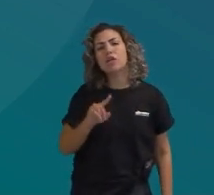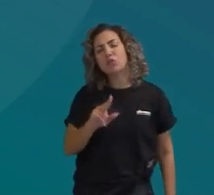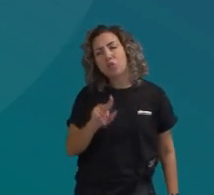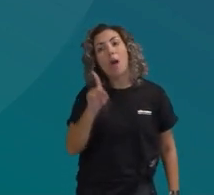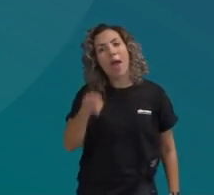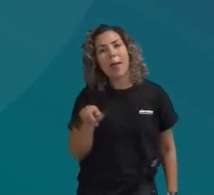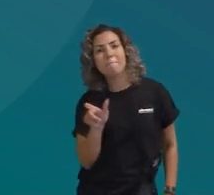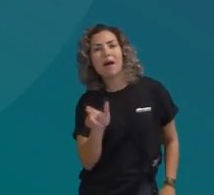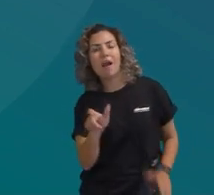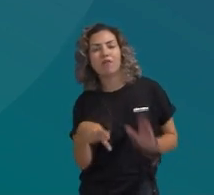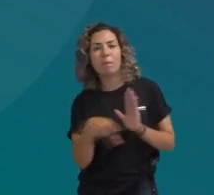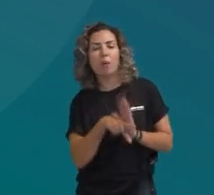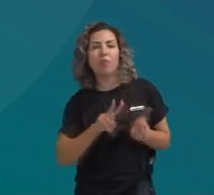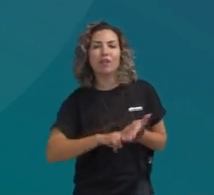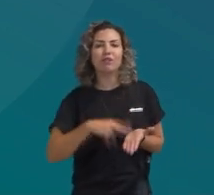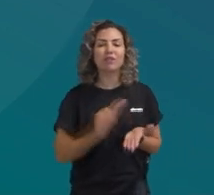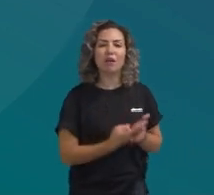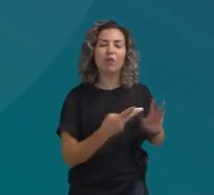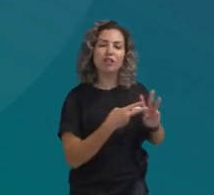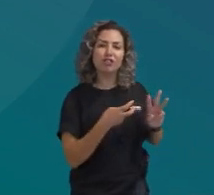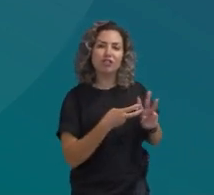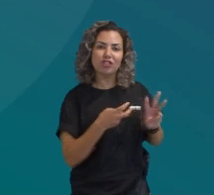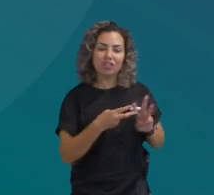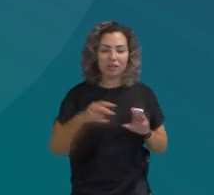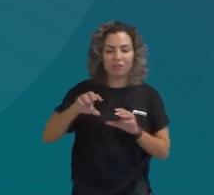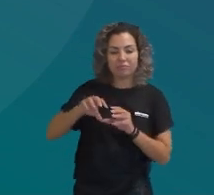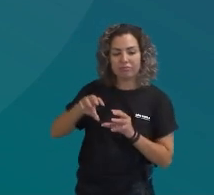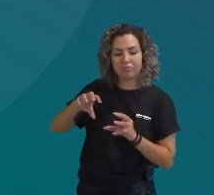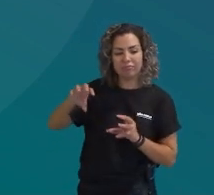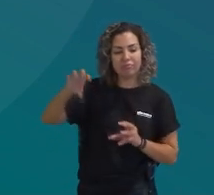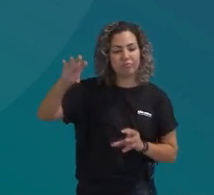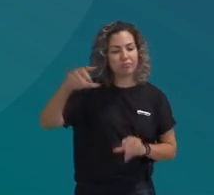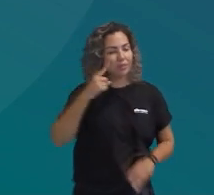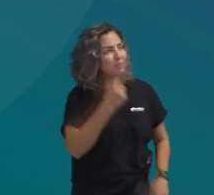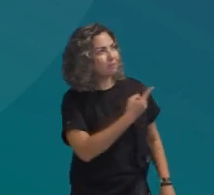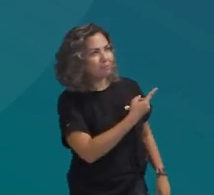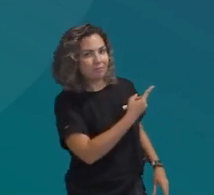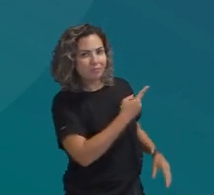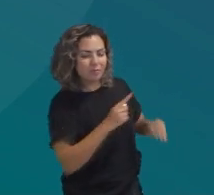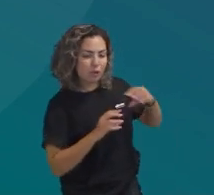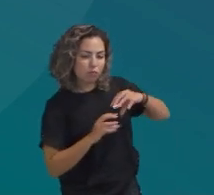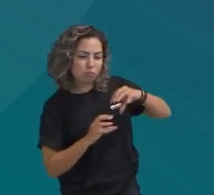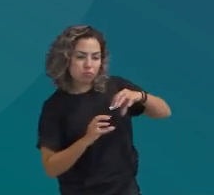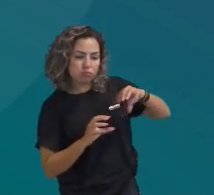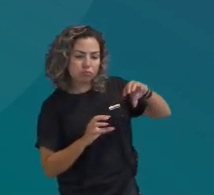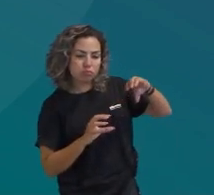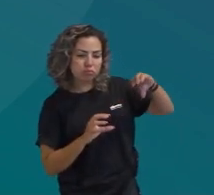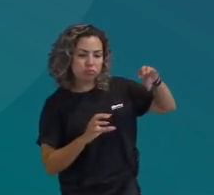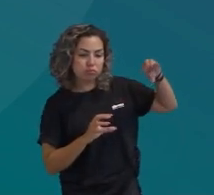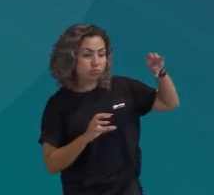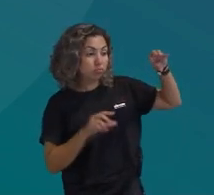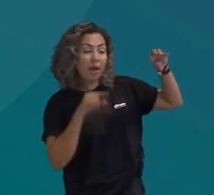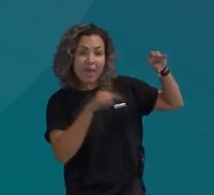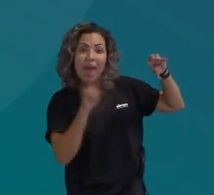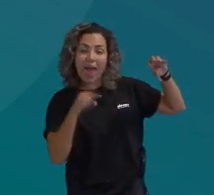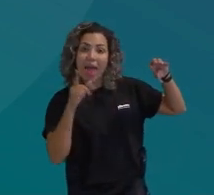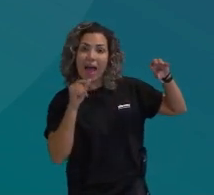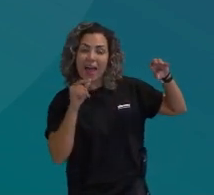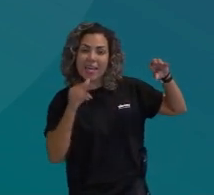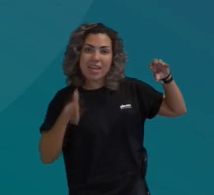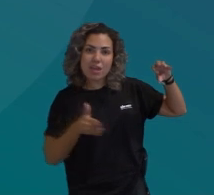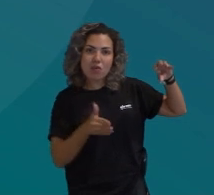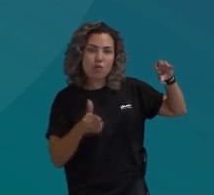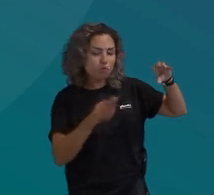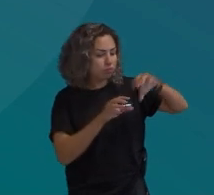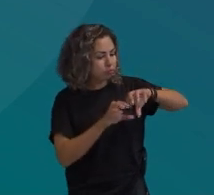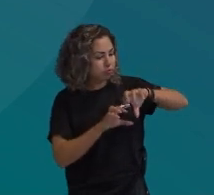total area of the watershed, the Mindu watershed. It's the largest watershed in the city. And as